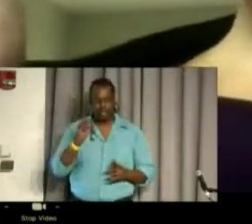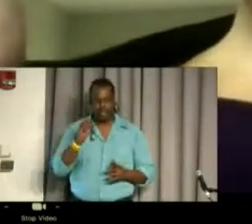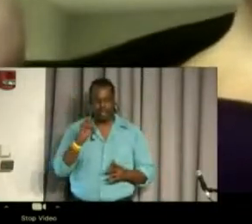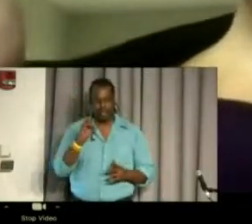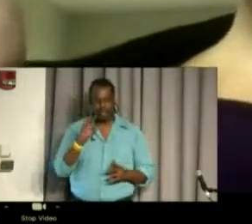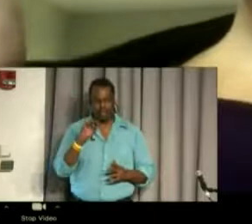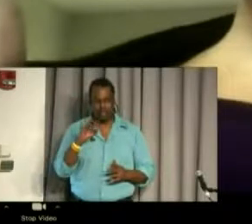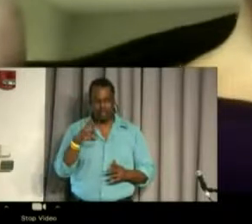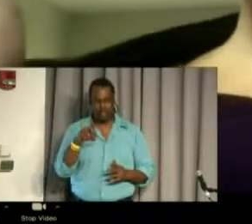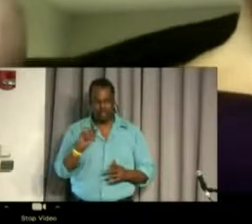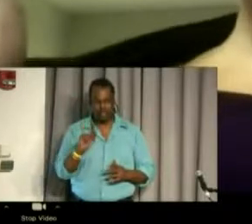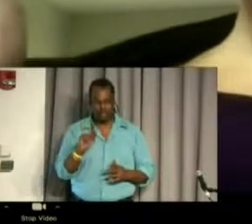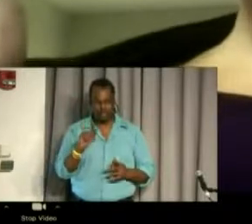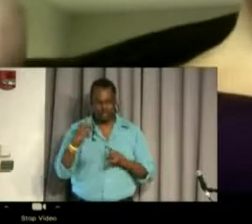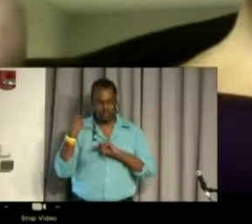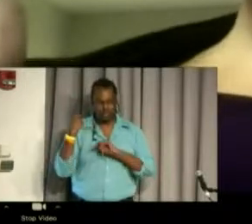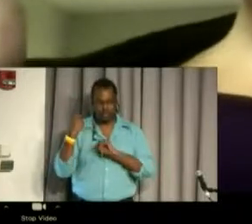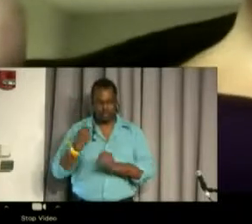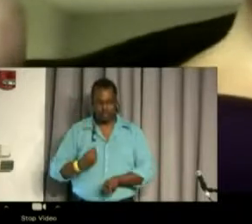socialist traditions